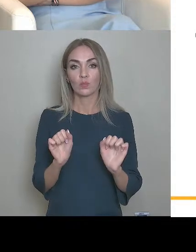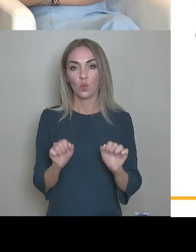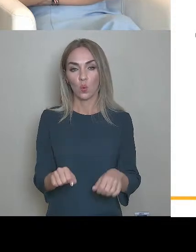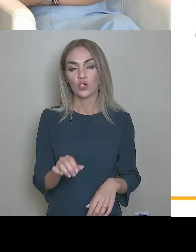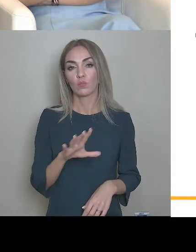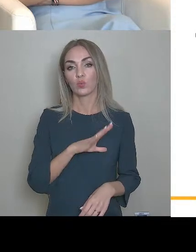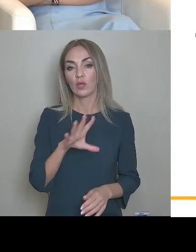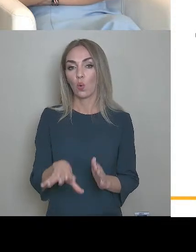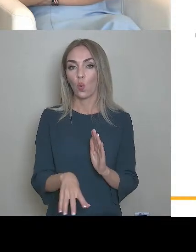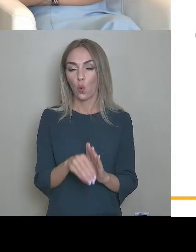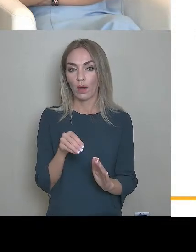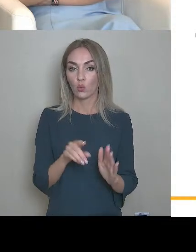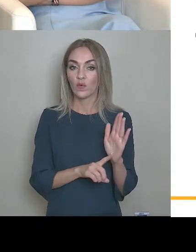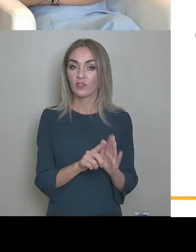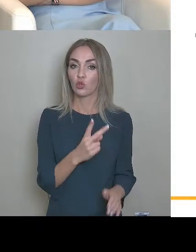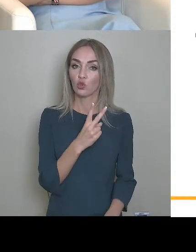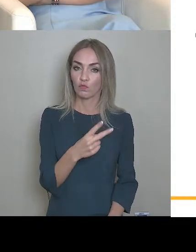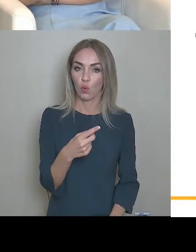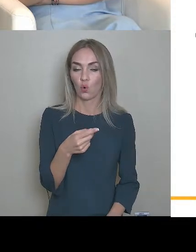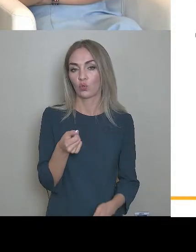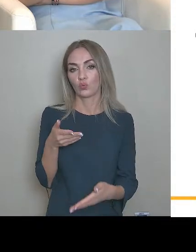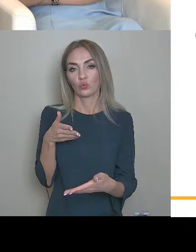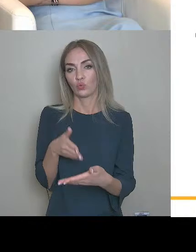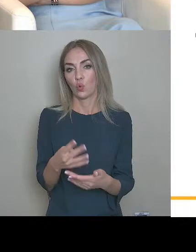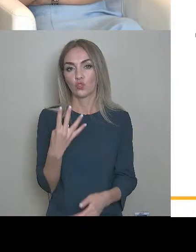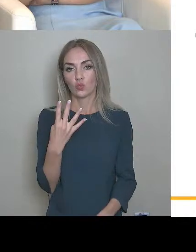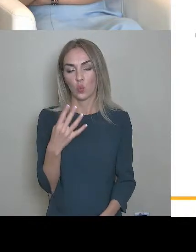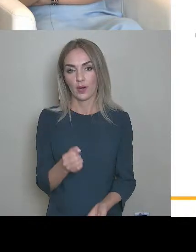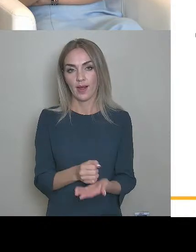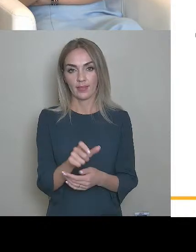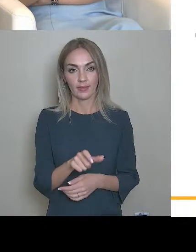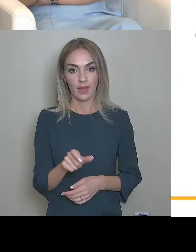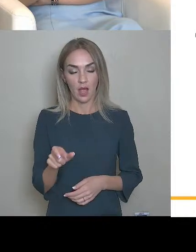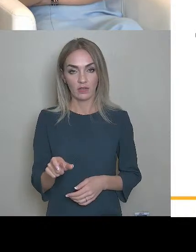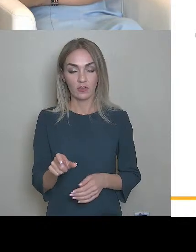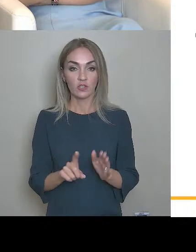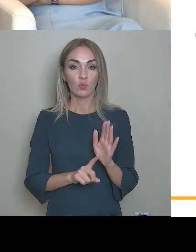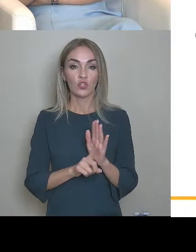of these constituencies, from 2 to 4 candidates could be elected,